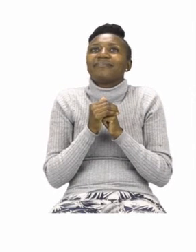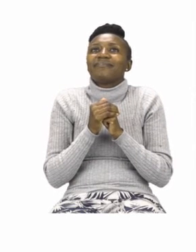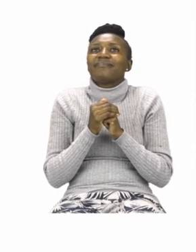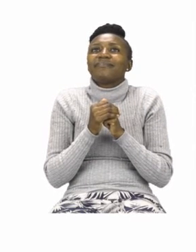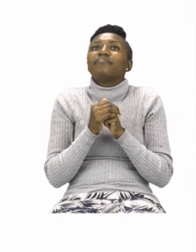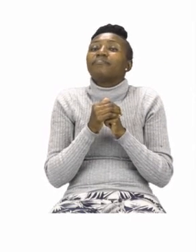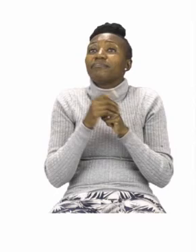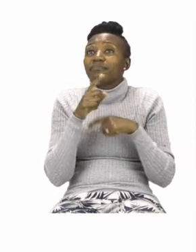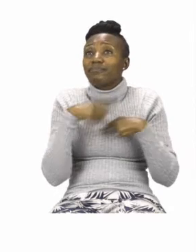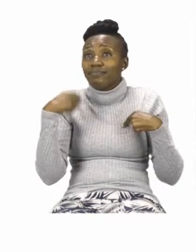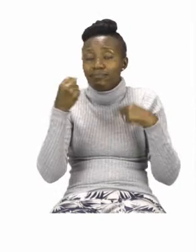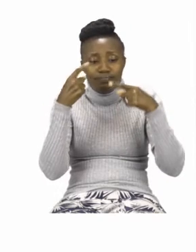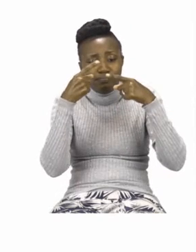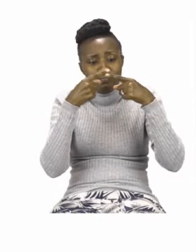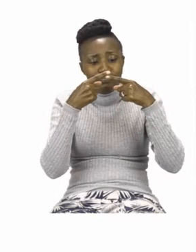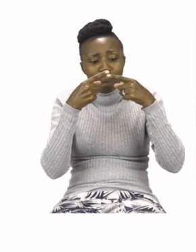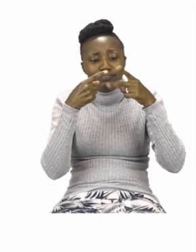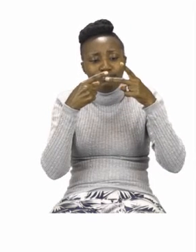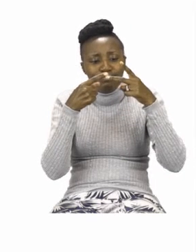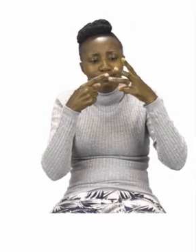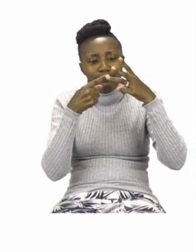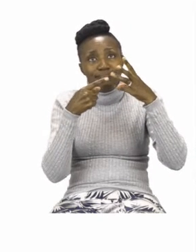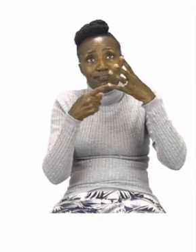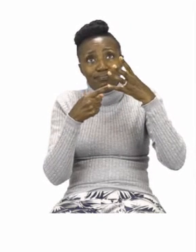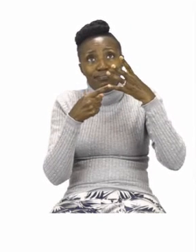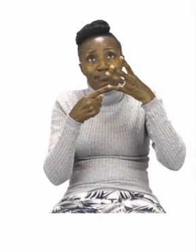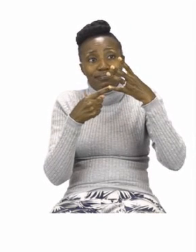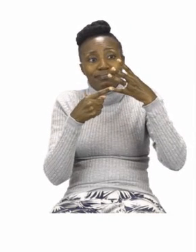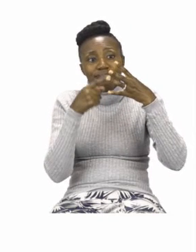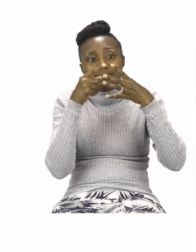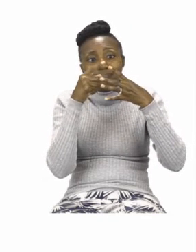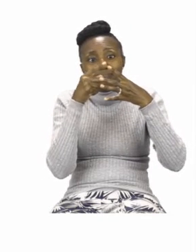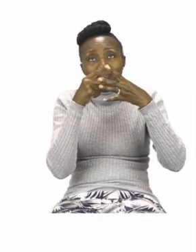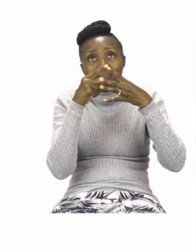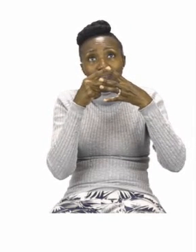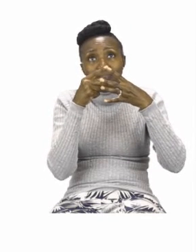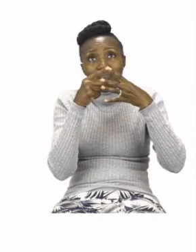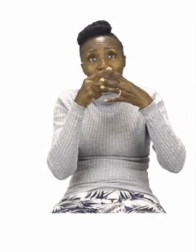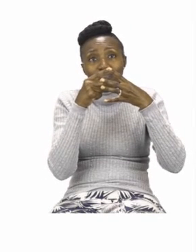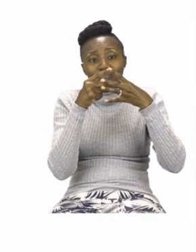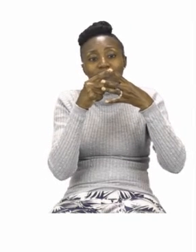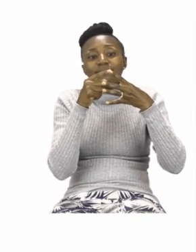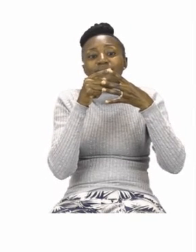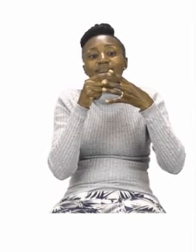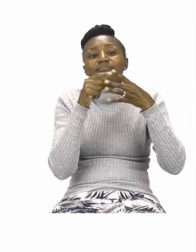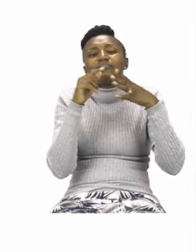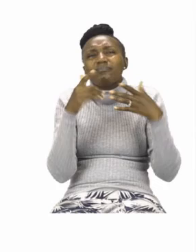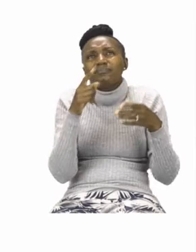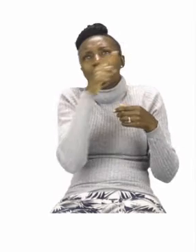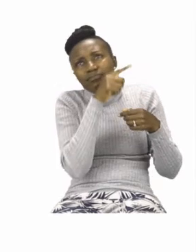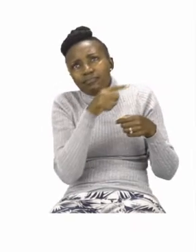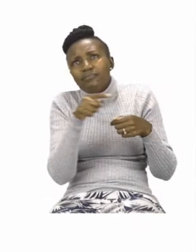patterns there. The first one is a loop-de-loop pattern, where we go up,